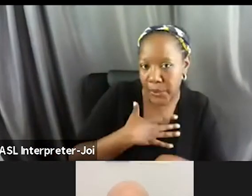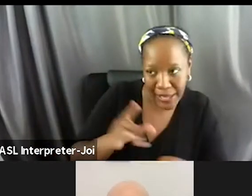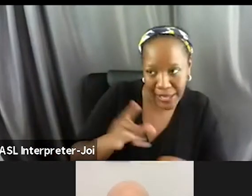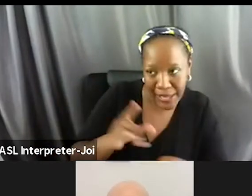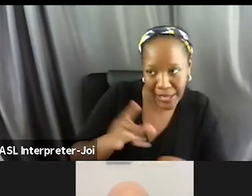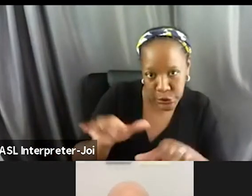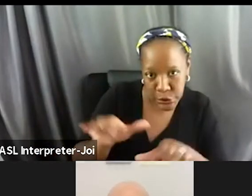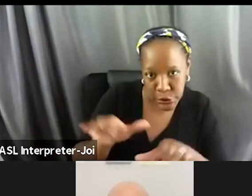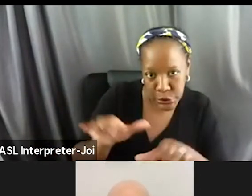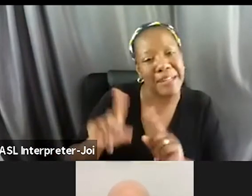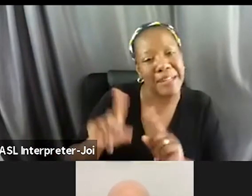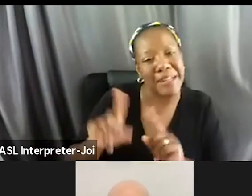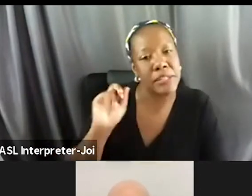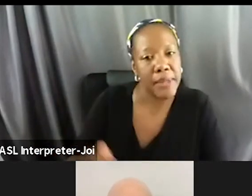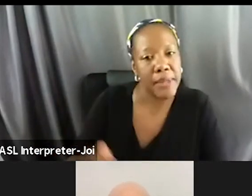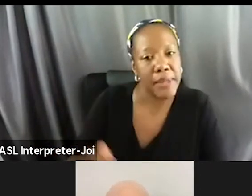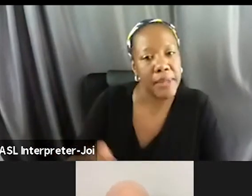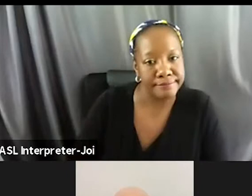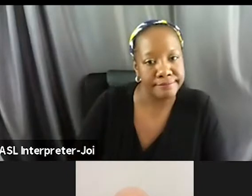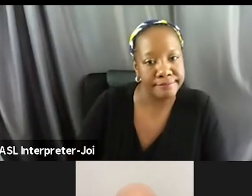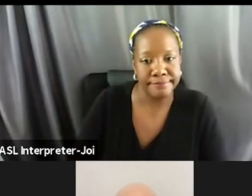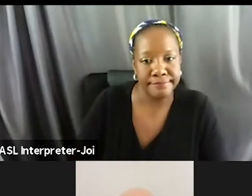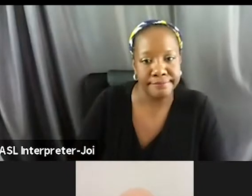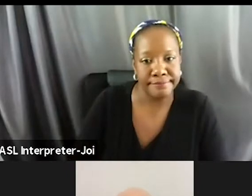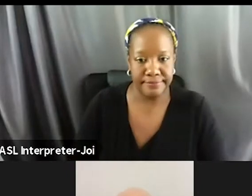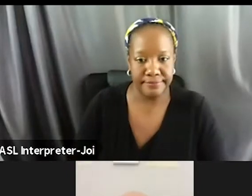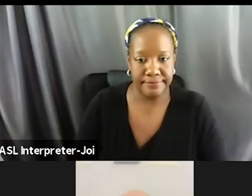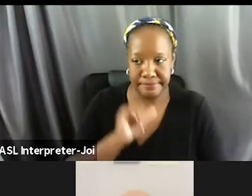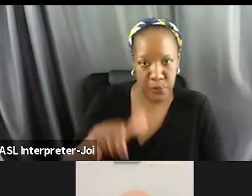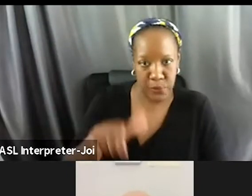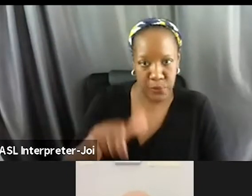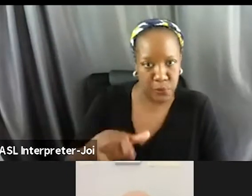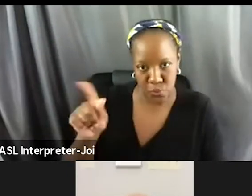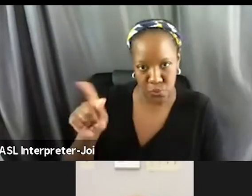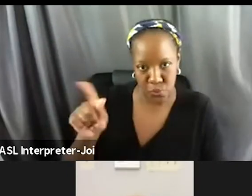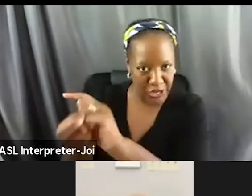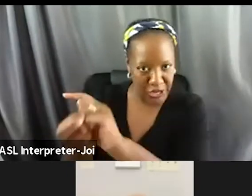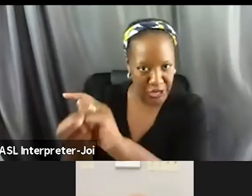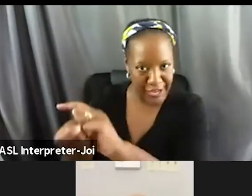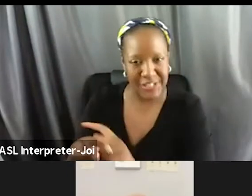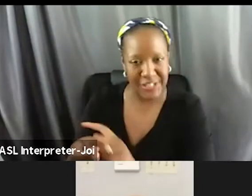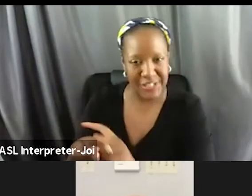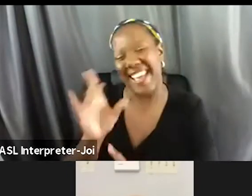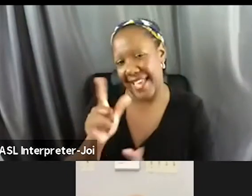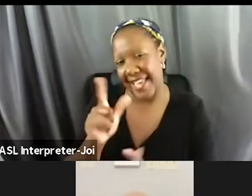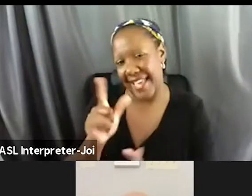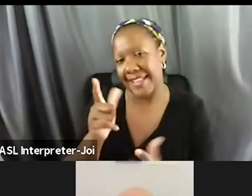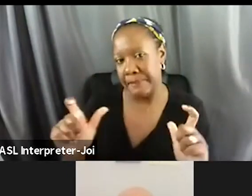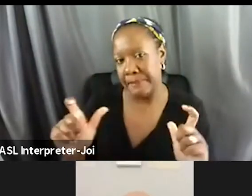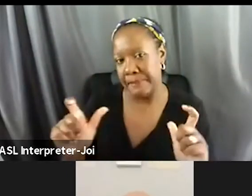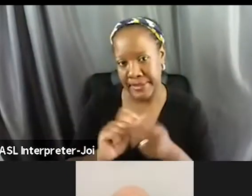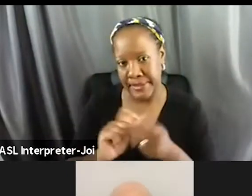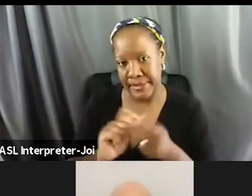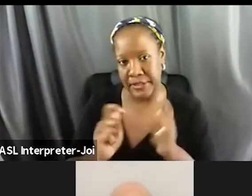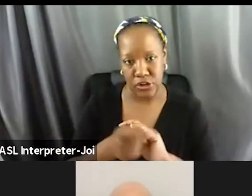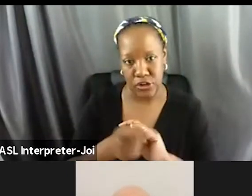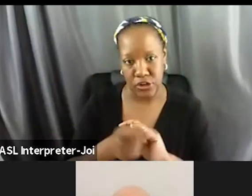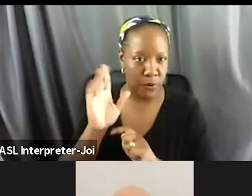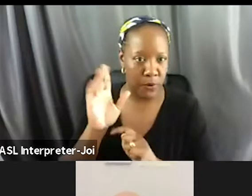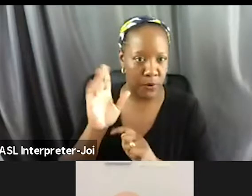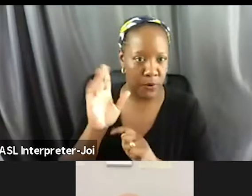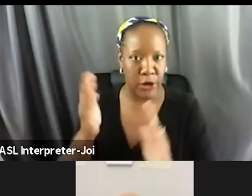it's okay that they do it. I don't need them to change, which is a big change for how I started off.